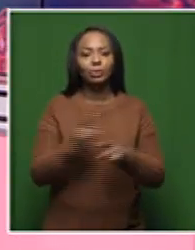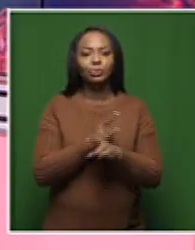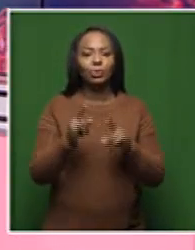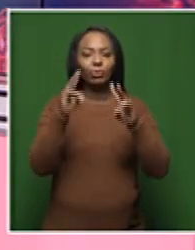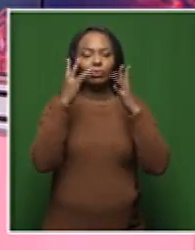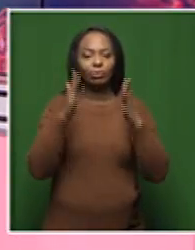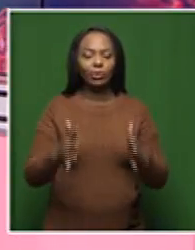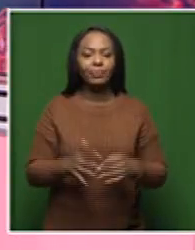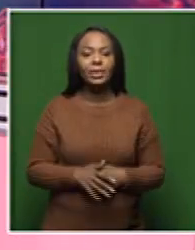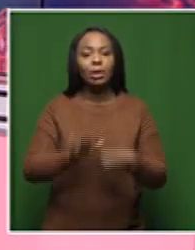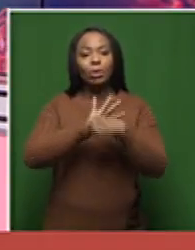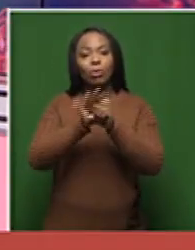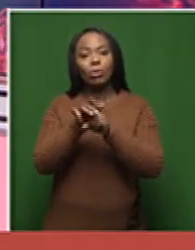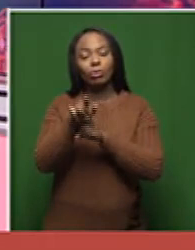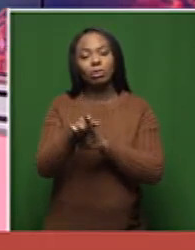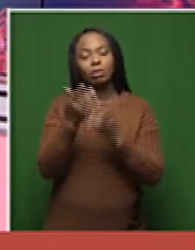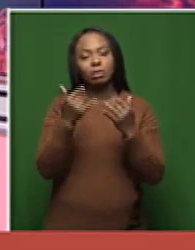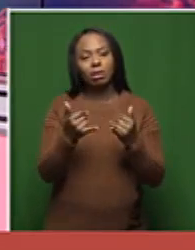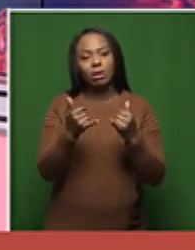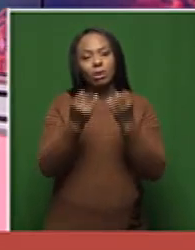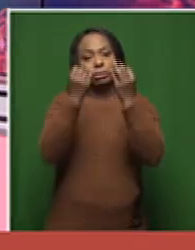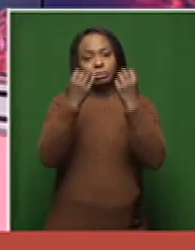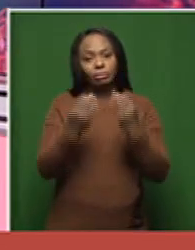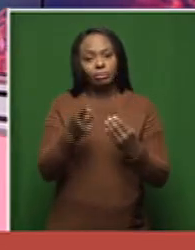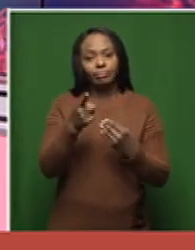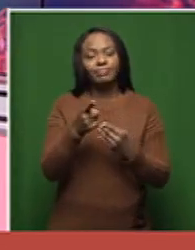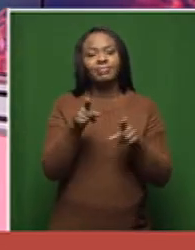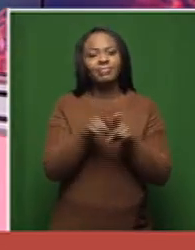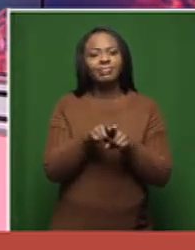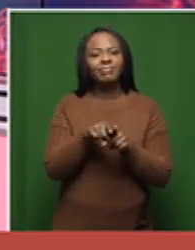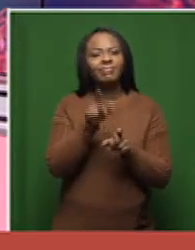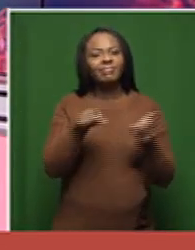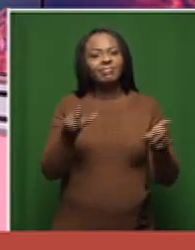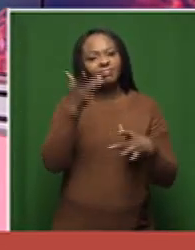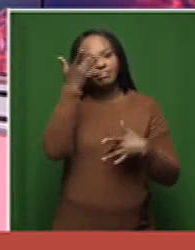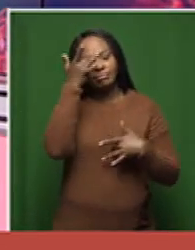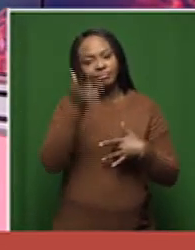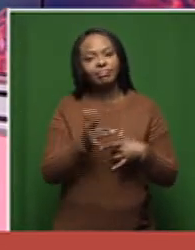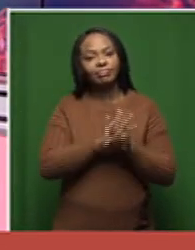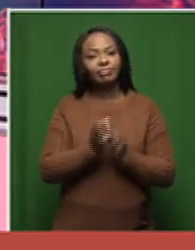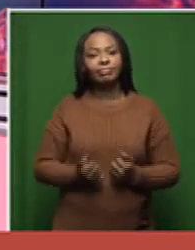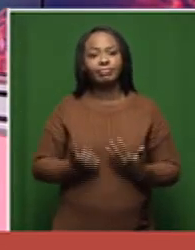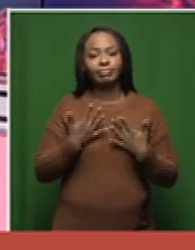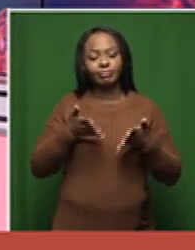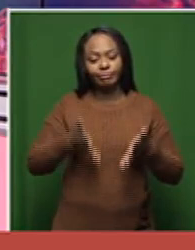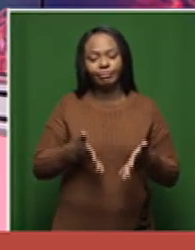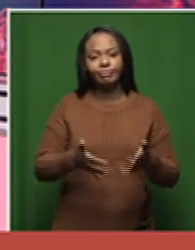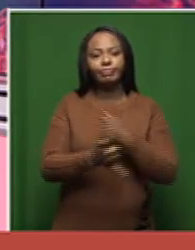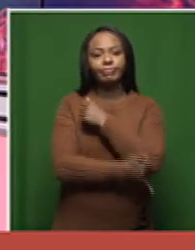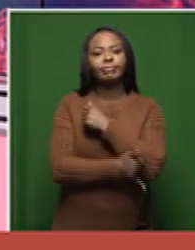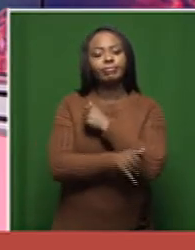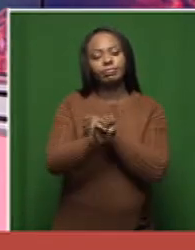well. COVID-19 levels of new infections and active cases in most provinces of the country continue to